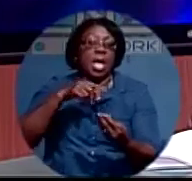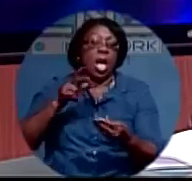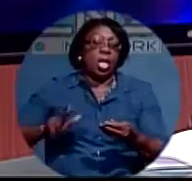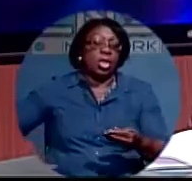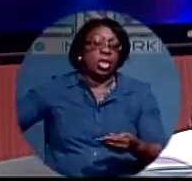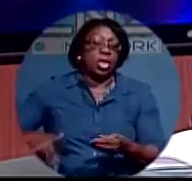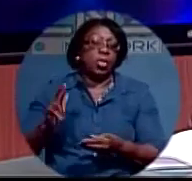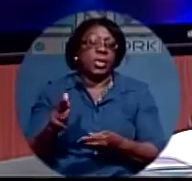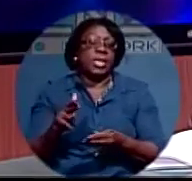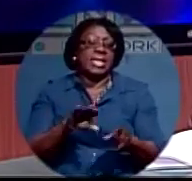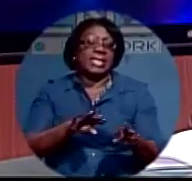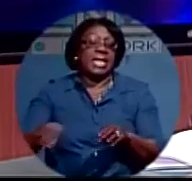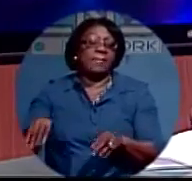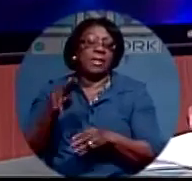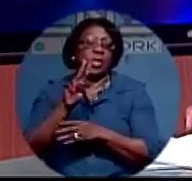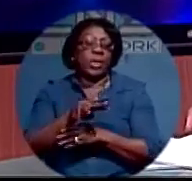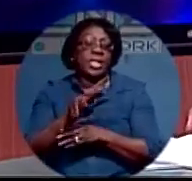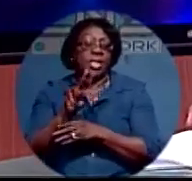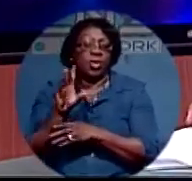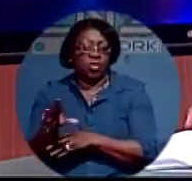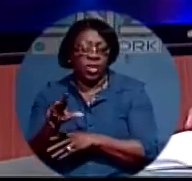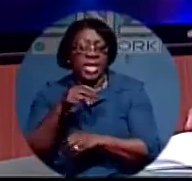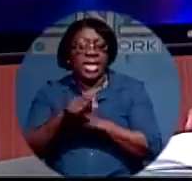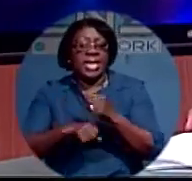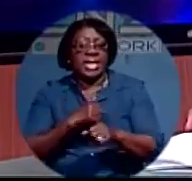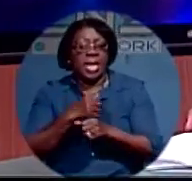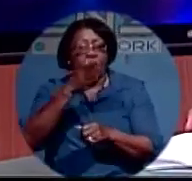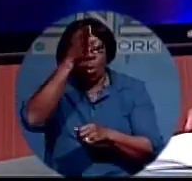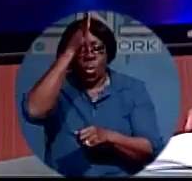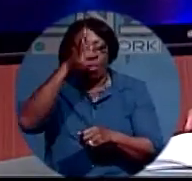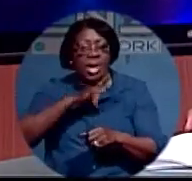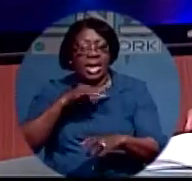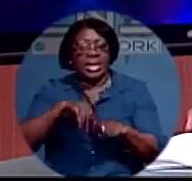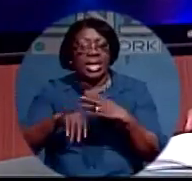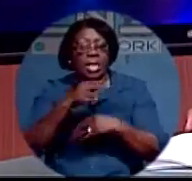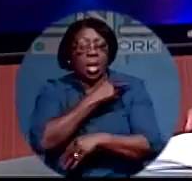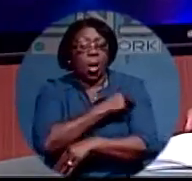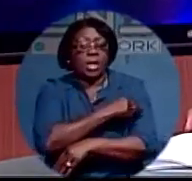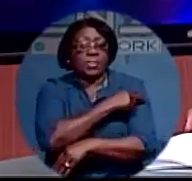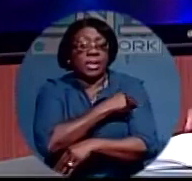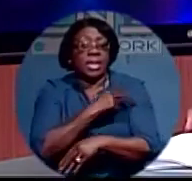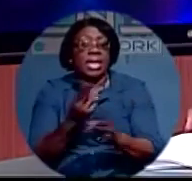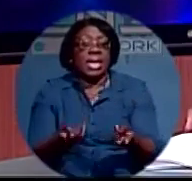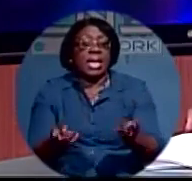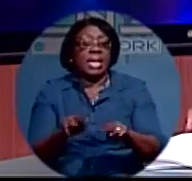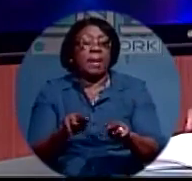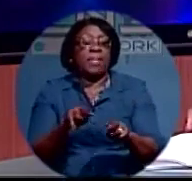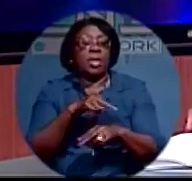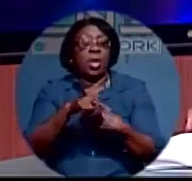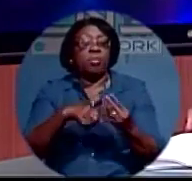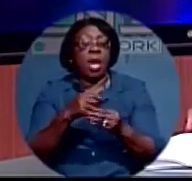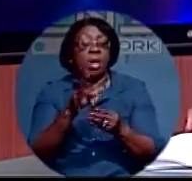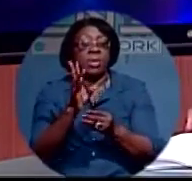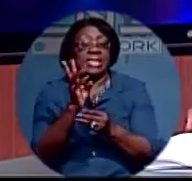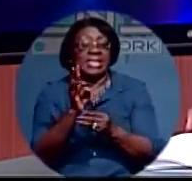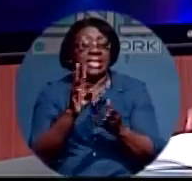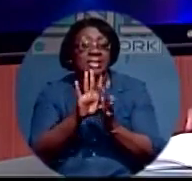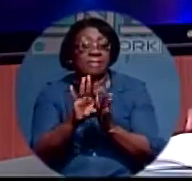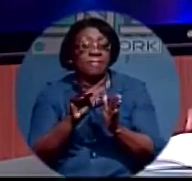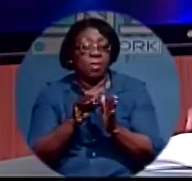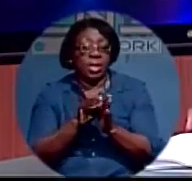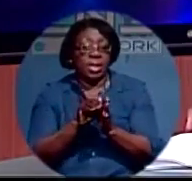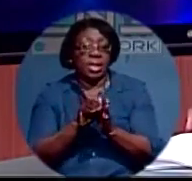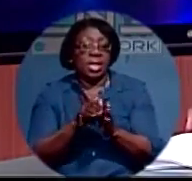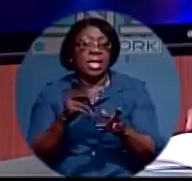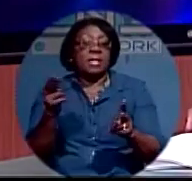which has left a 23-year-old man in hospital. The incident reportedly occurred around 6:40 a.m. Preliminary reports indicate